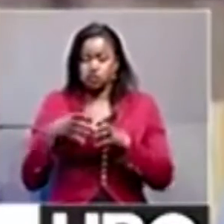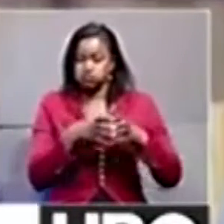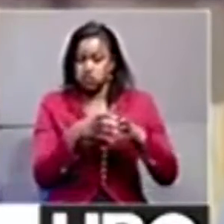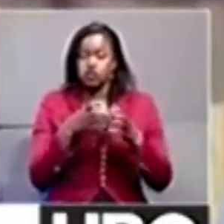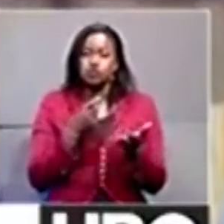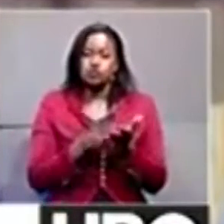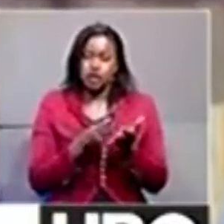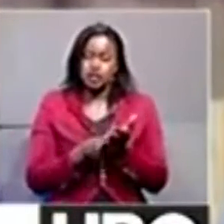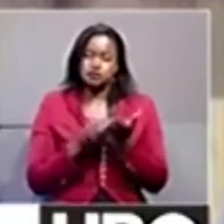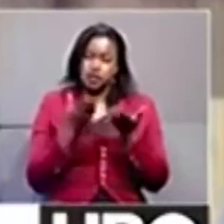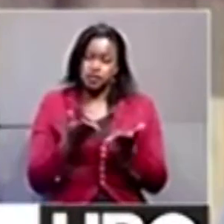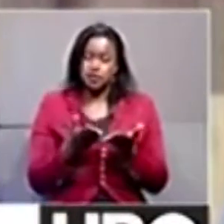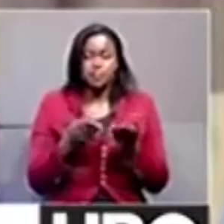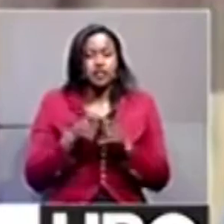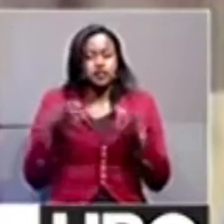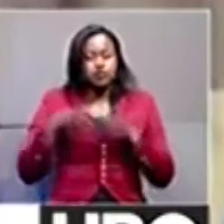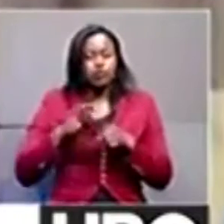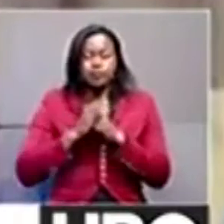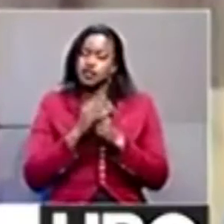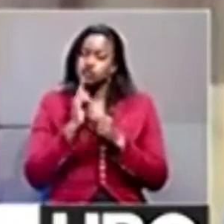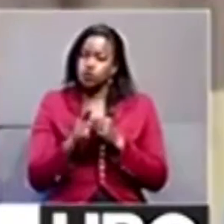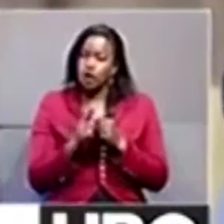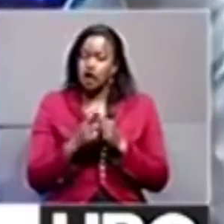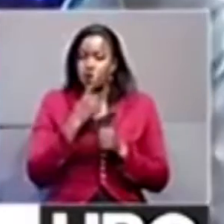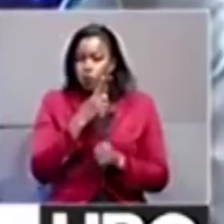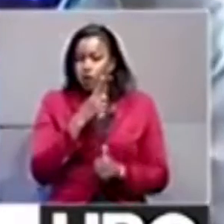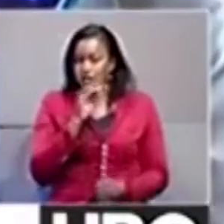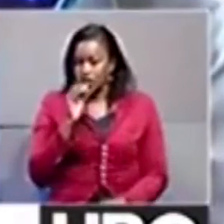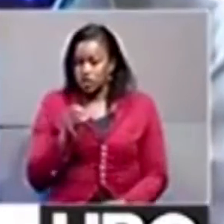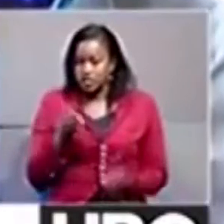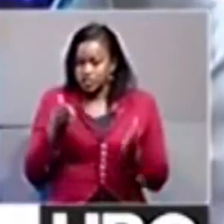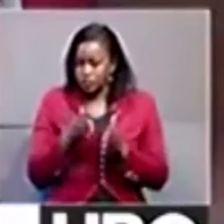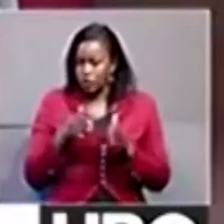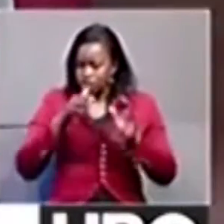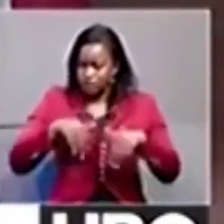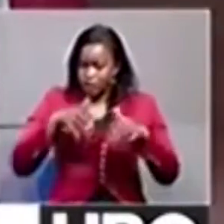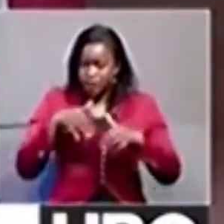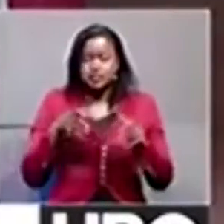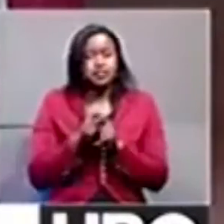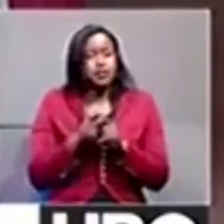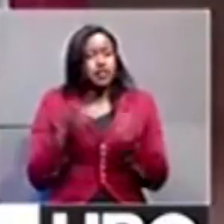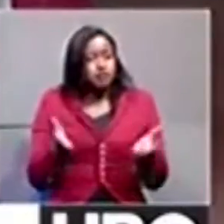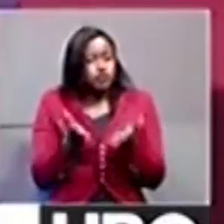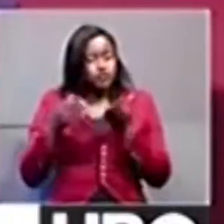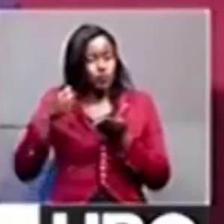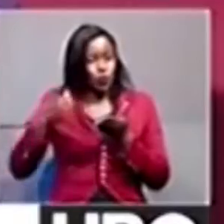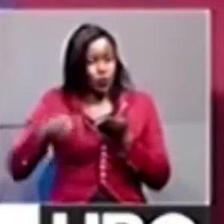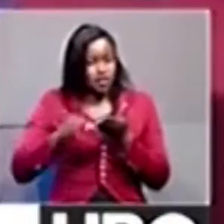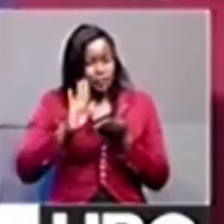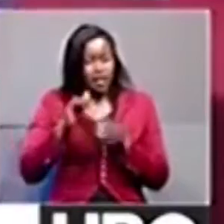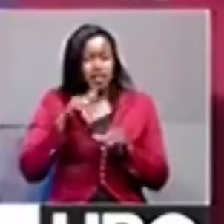NOGAM. The agency ensures that at least 100 smallholder farmers improve on the quality of their